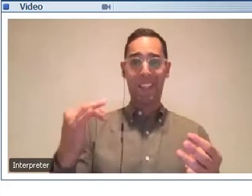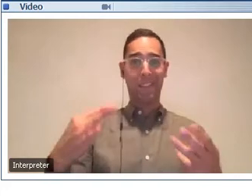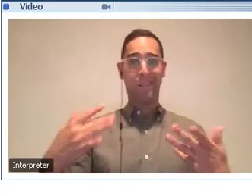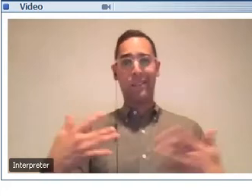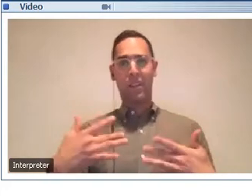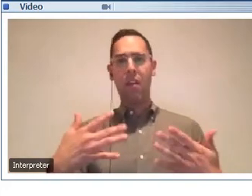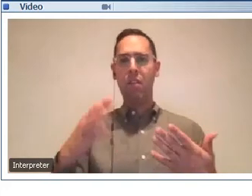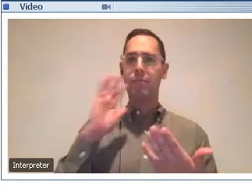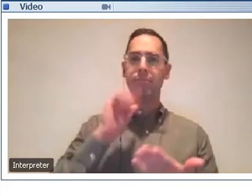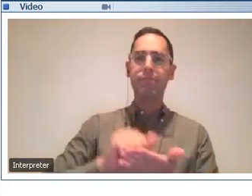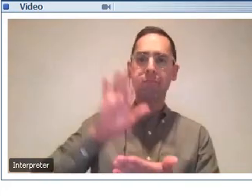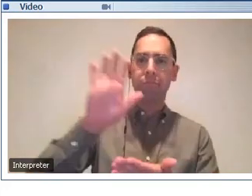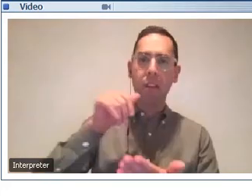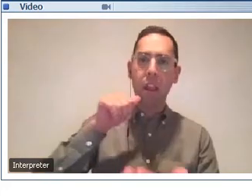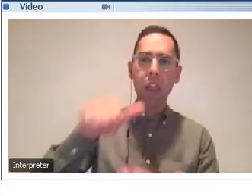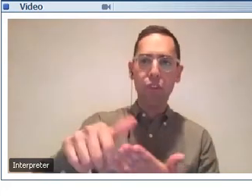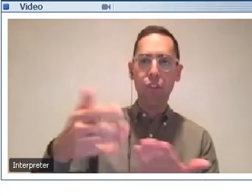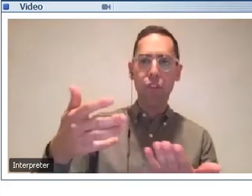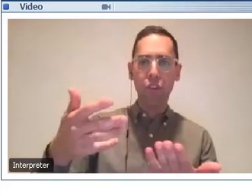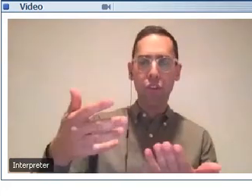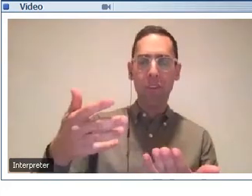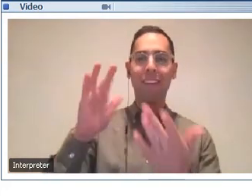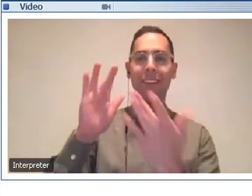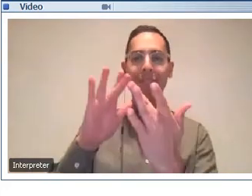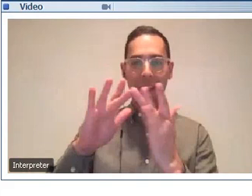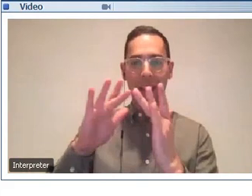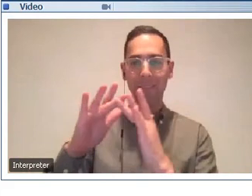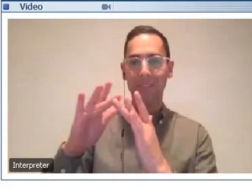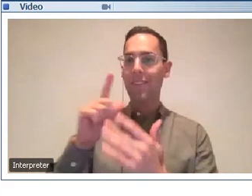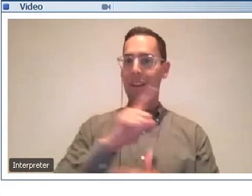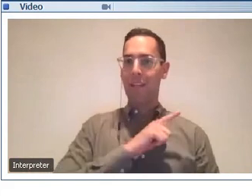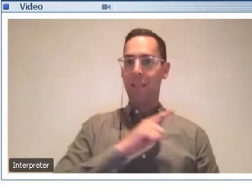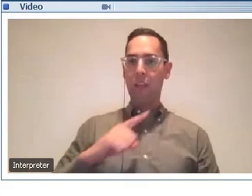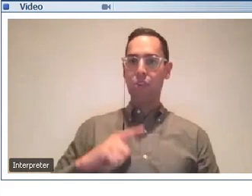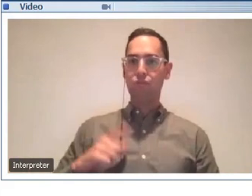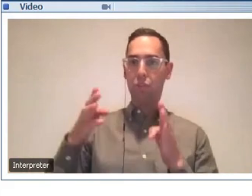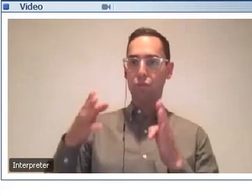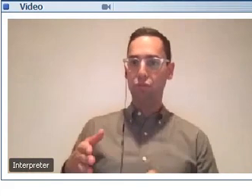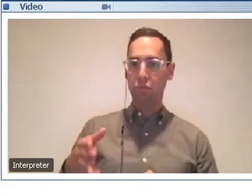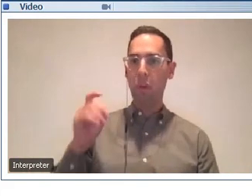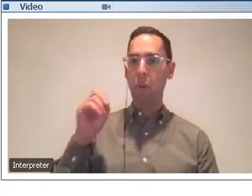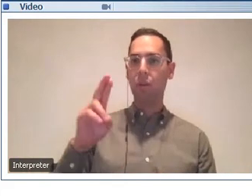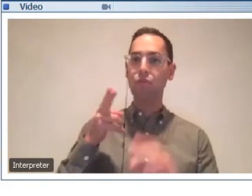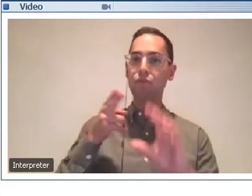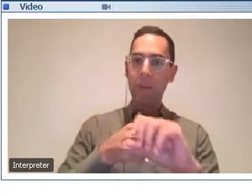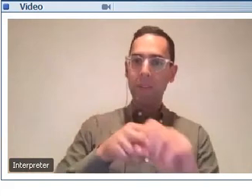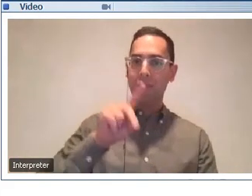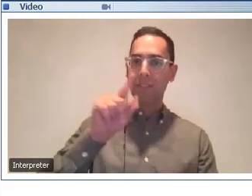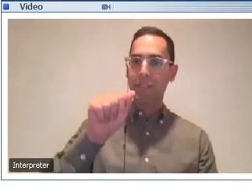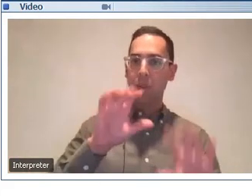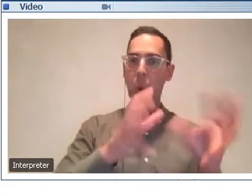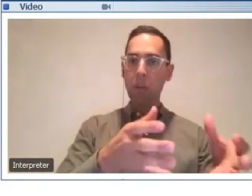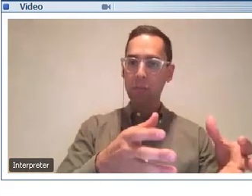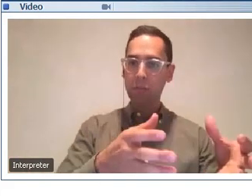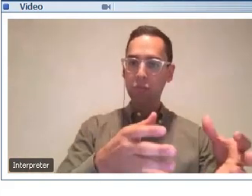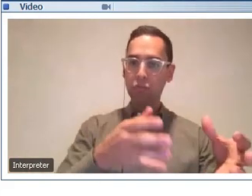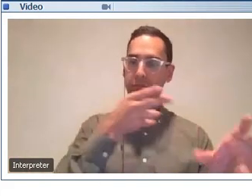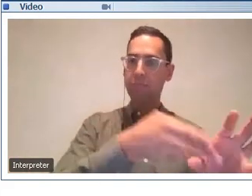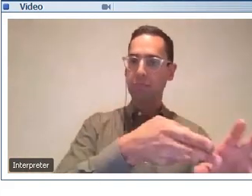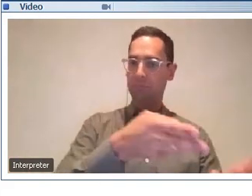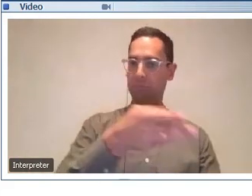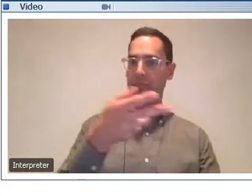things. Find like-minded groups such as disability organizations. Our Time to Care Coalition was